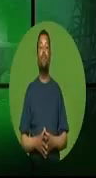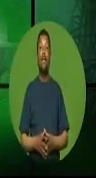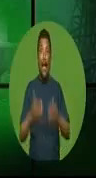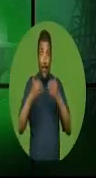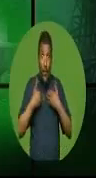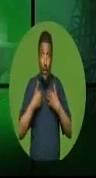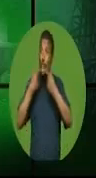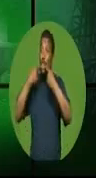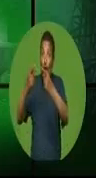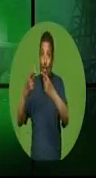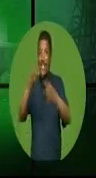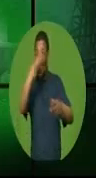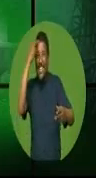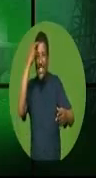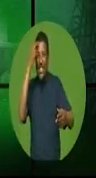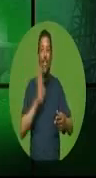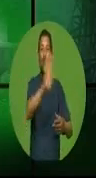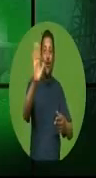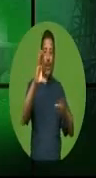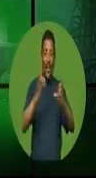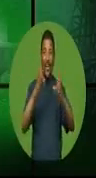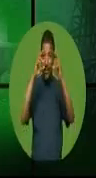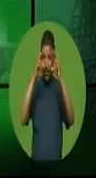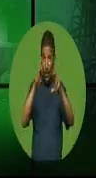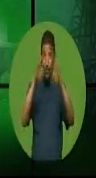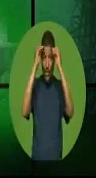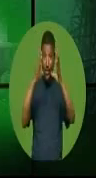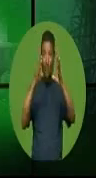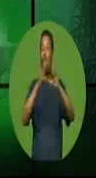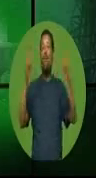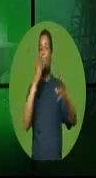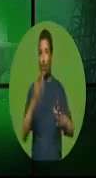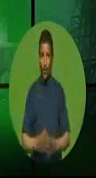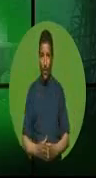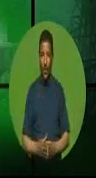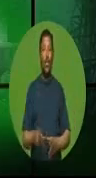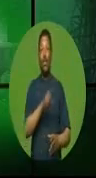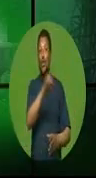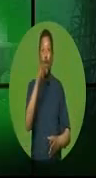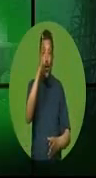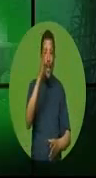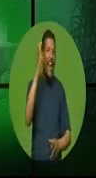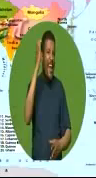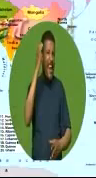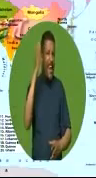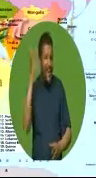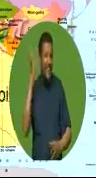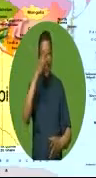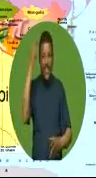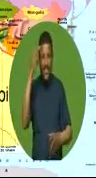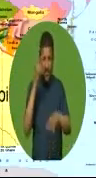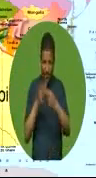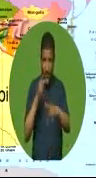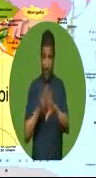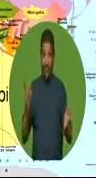Have you told the reason to your classroom teacher? Very good. You will hear the reason in a moment.